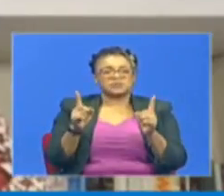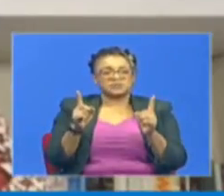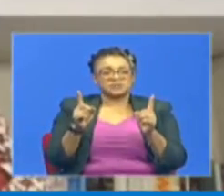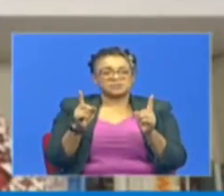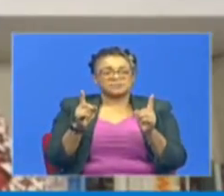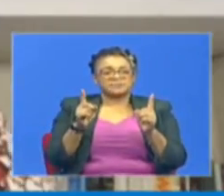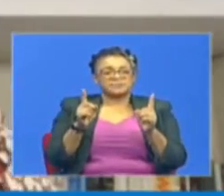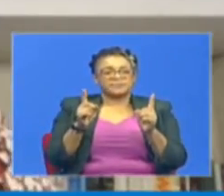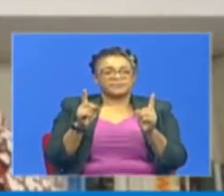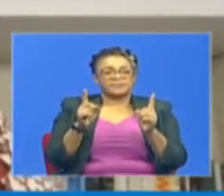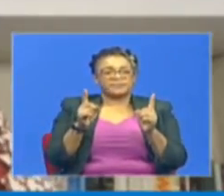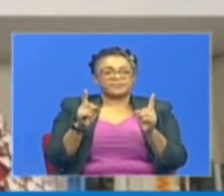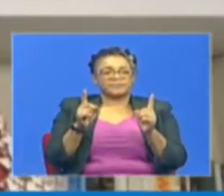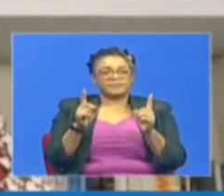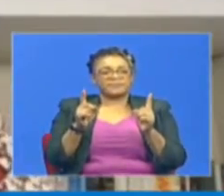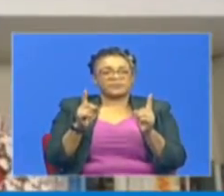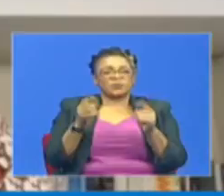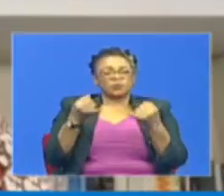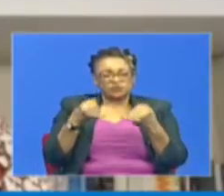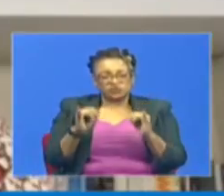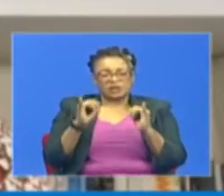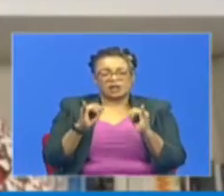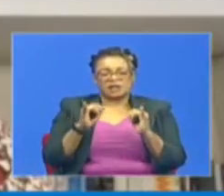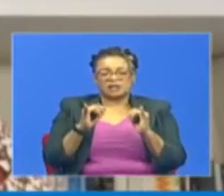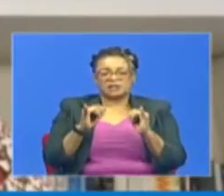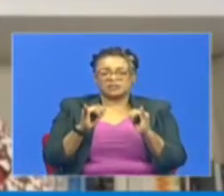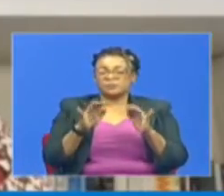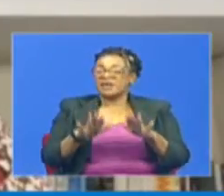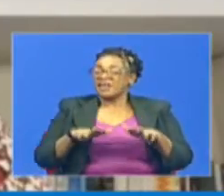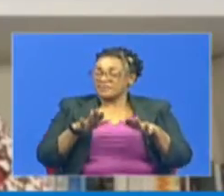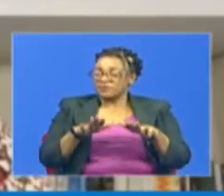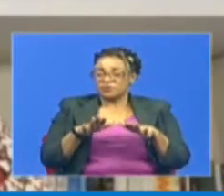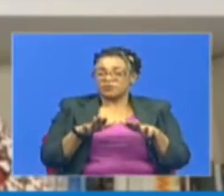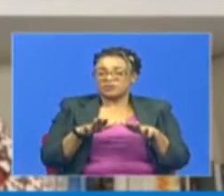intention to try and cushion small